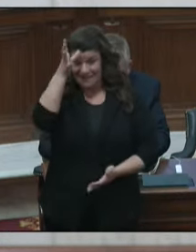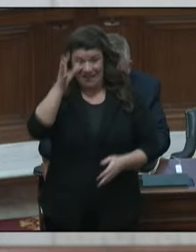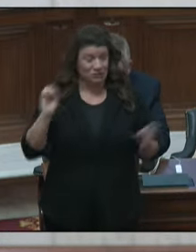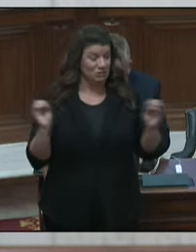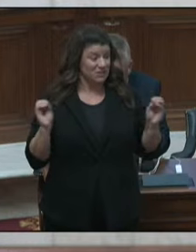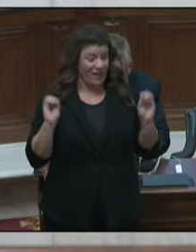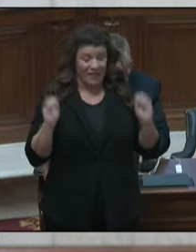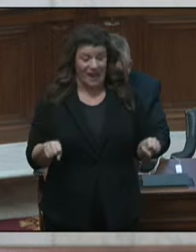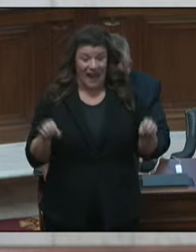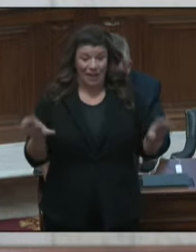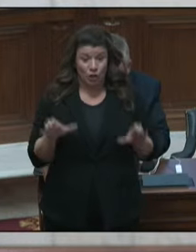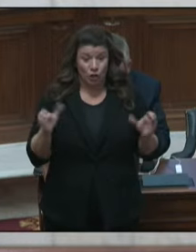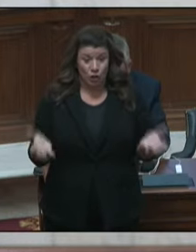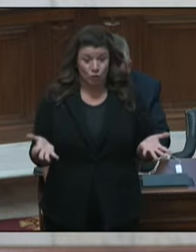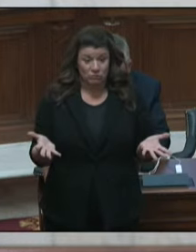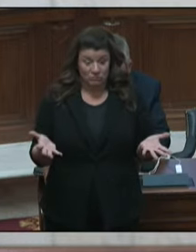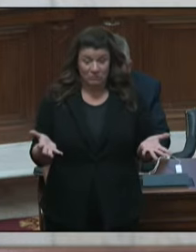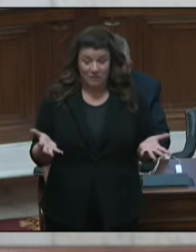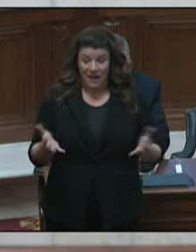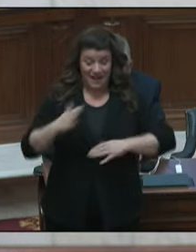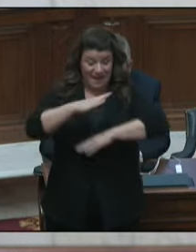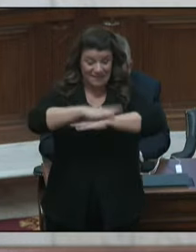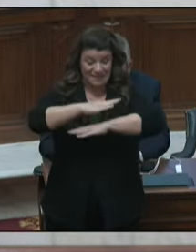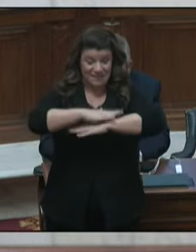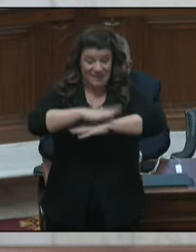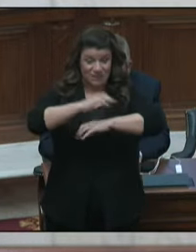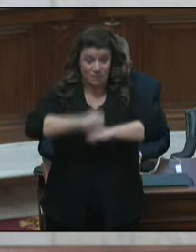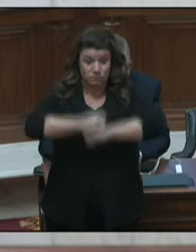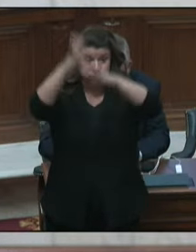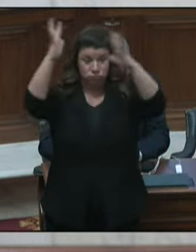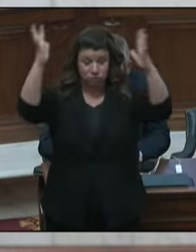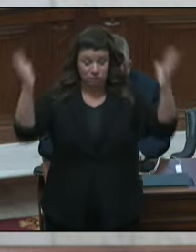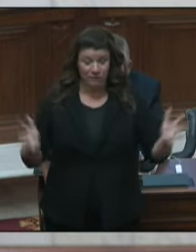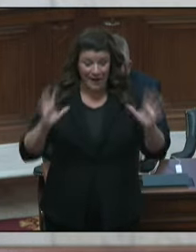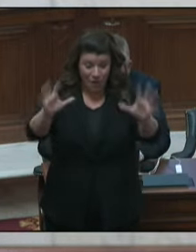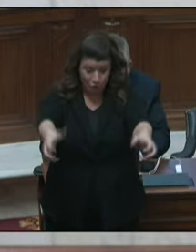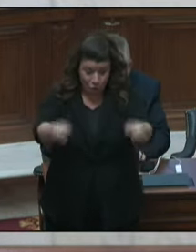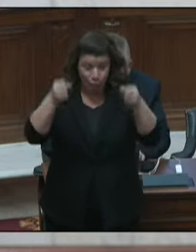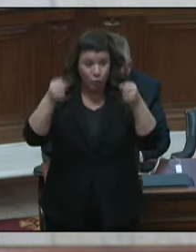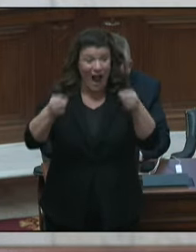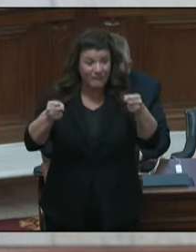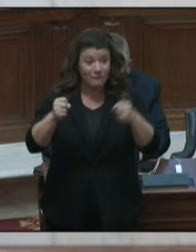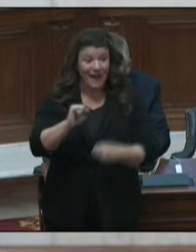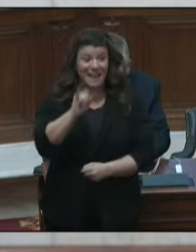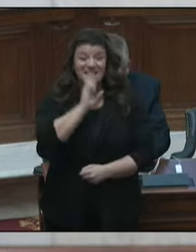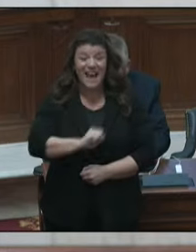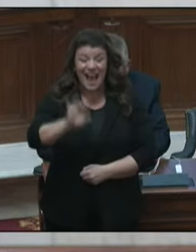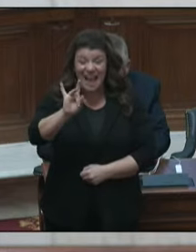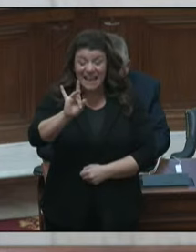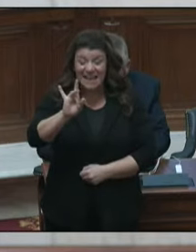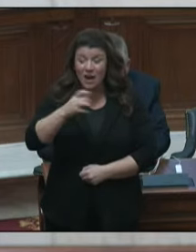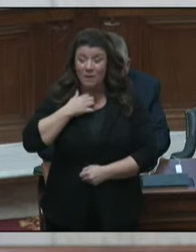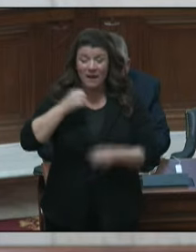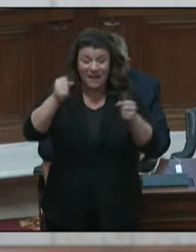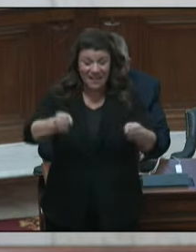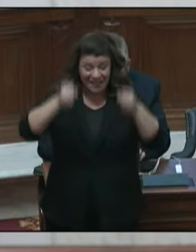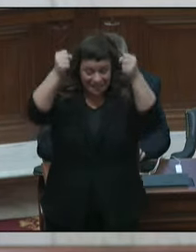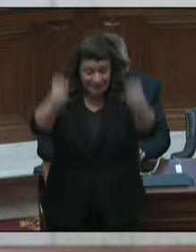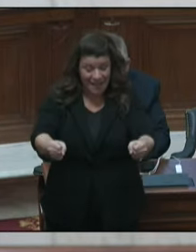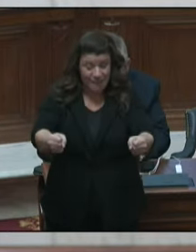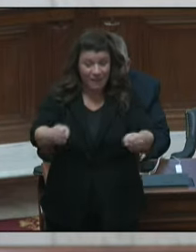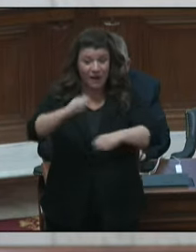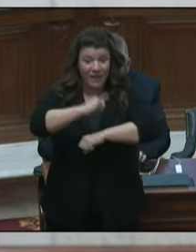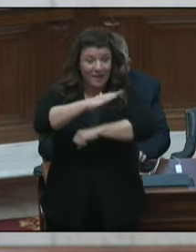do." And as the desk exploded, as he jumped forward and grabbed me as an 18-year-old around my shirt and just slammed me down